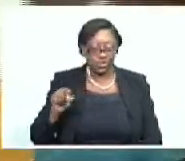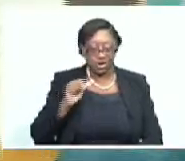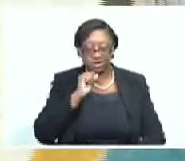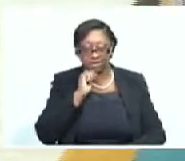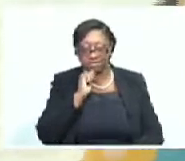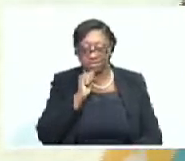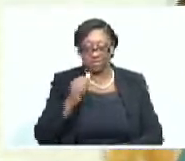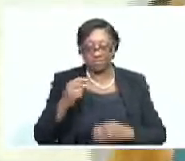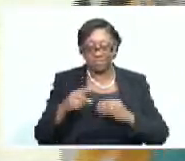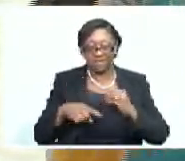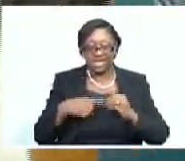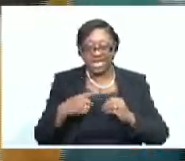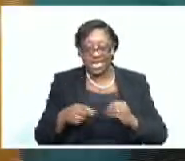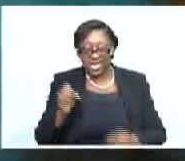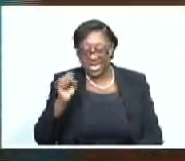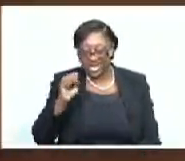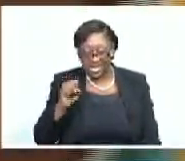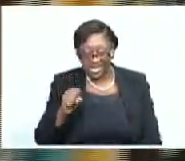around.